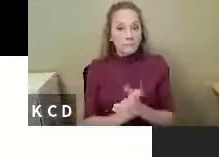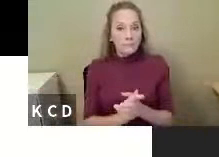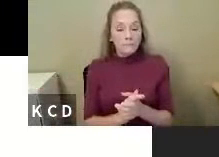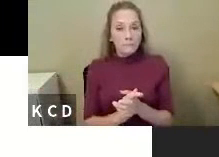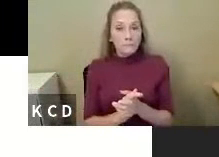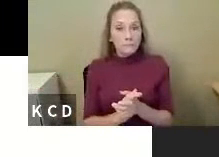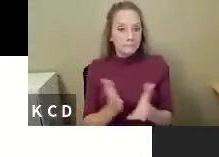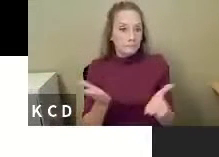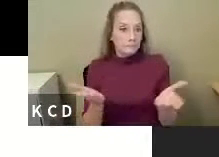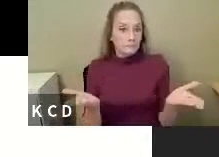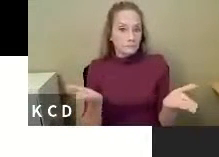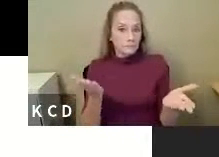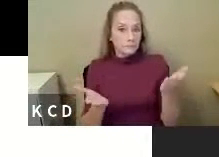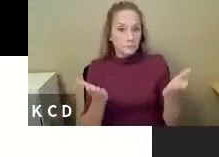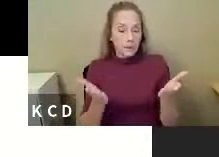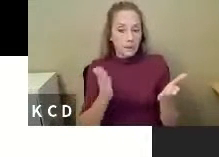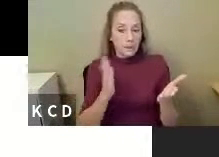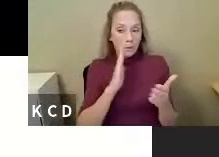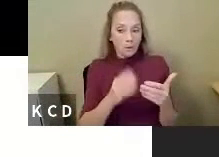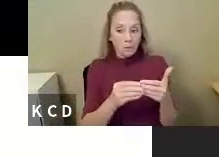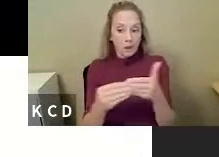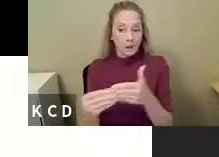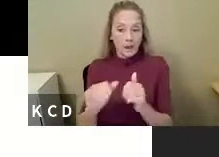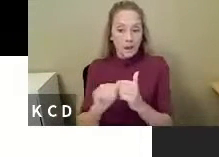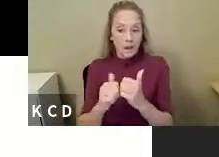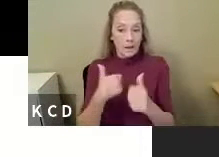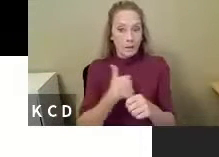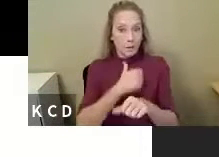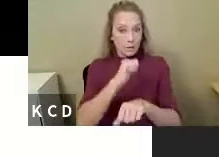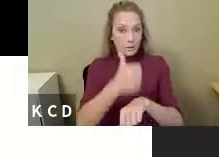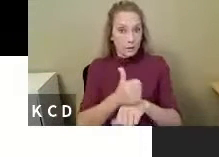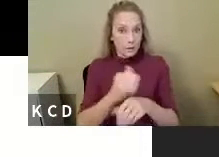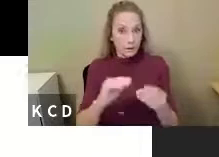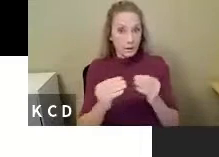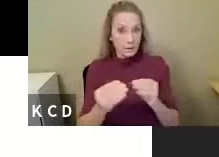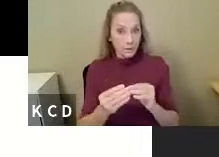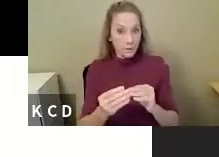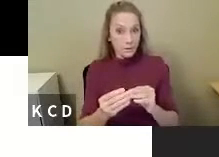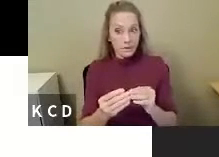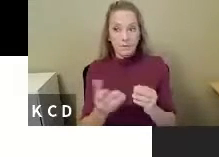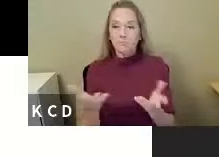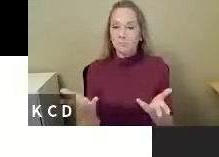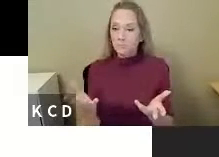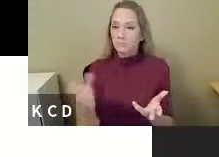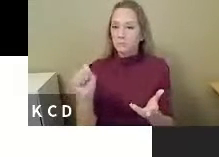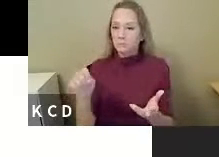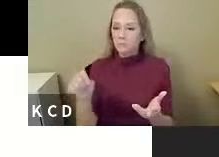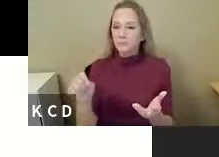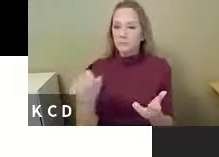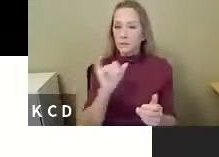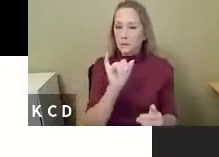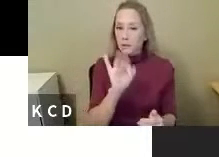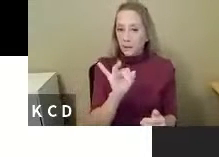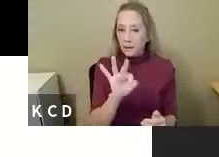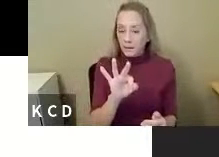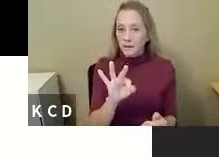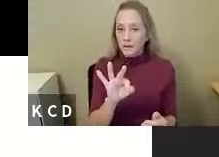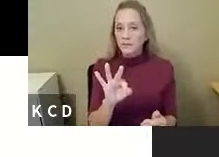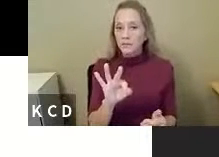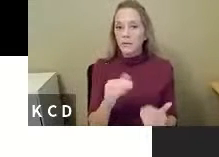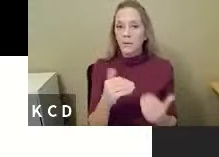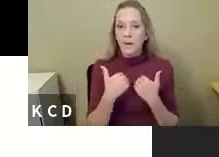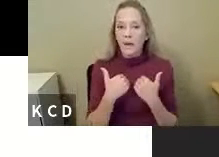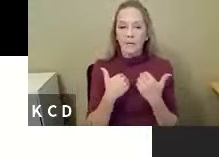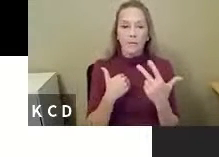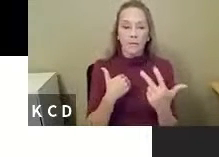may even guide how we set the numbers. Right. Yeah. So I guess thinking along that is, okay, so if we get 3 of 4